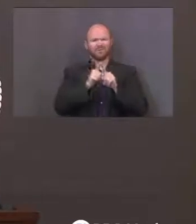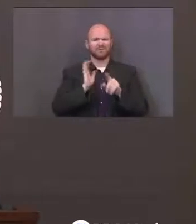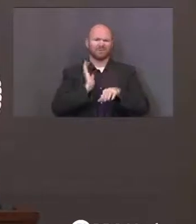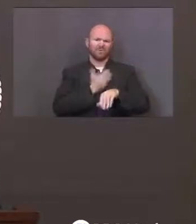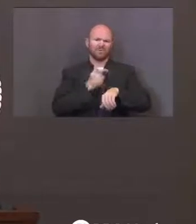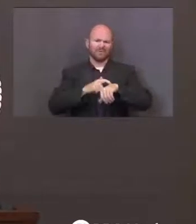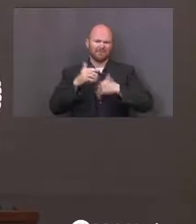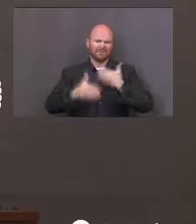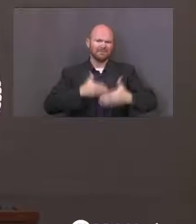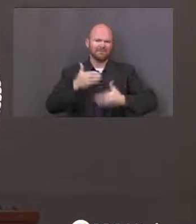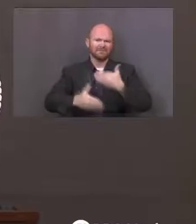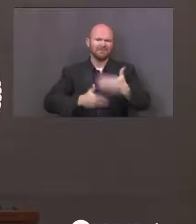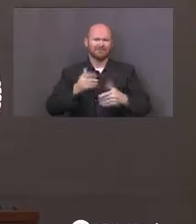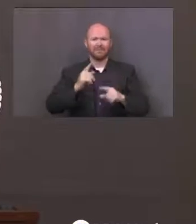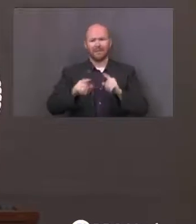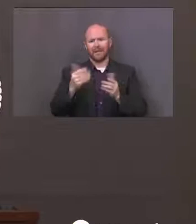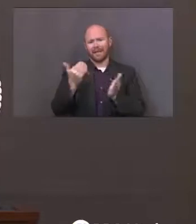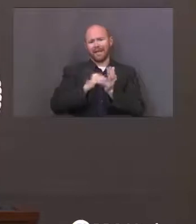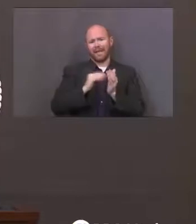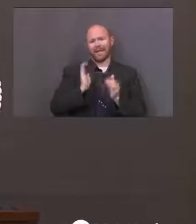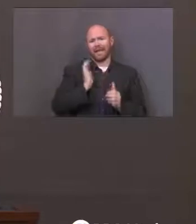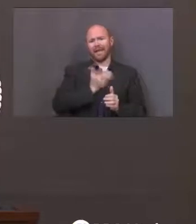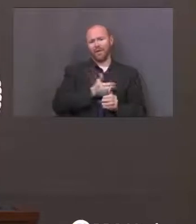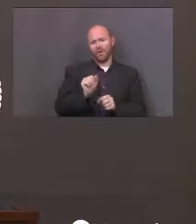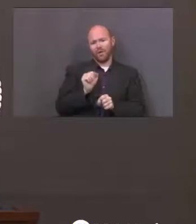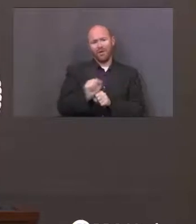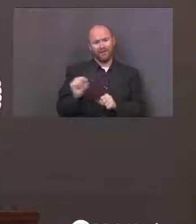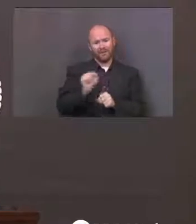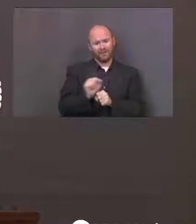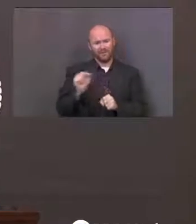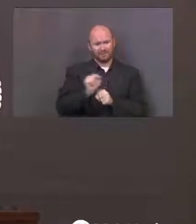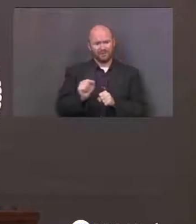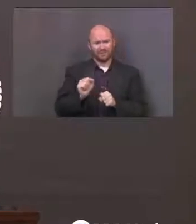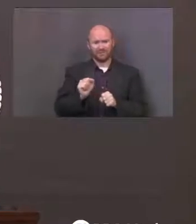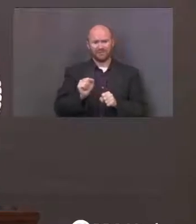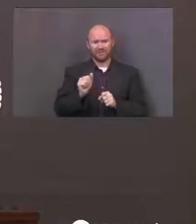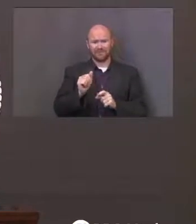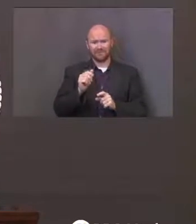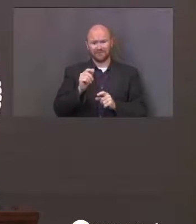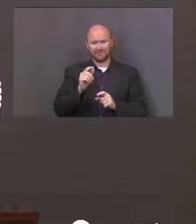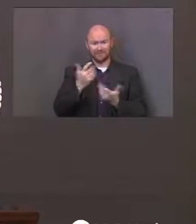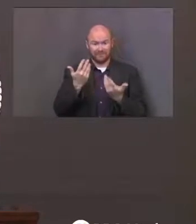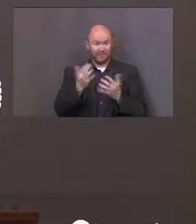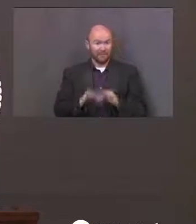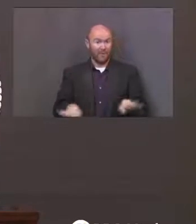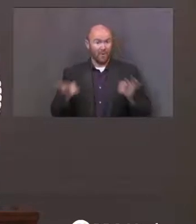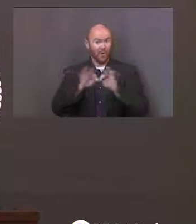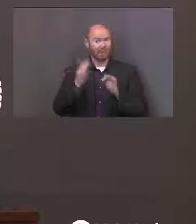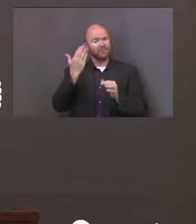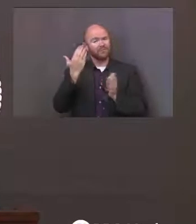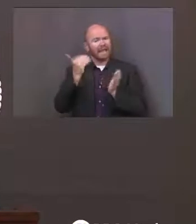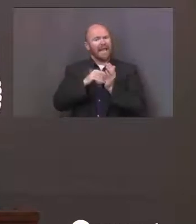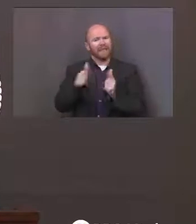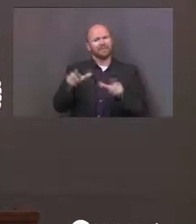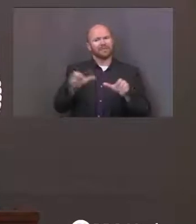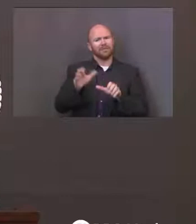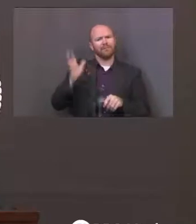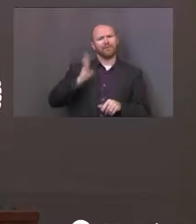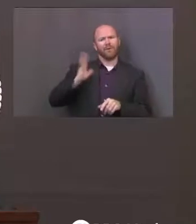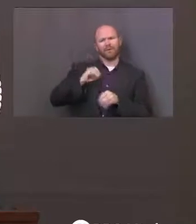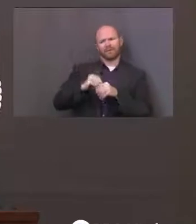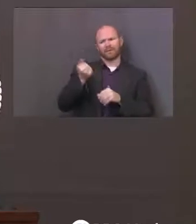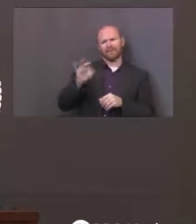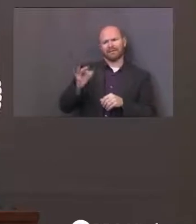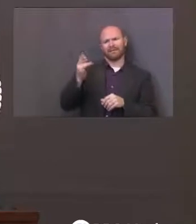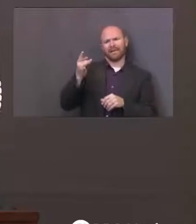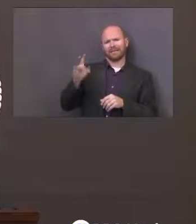But those efforts are not unique to our time, as they're certainly not unprecedented because it's been done before. But public health care